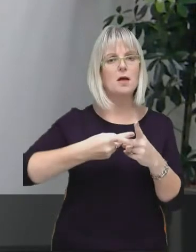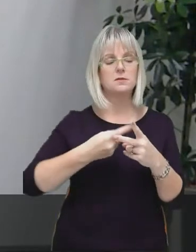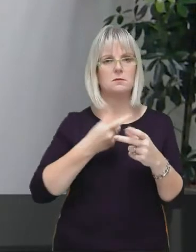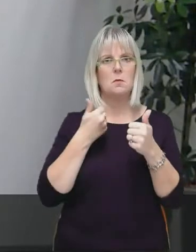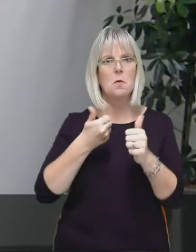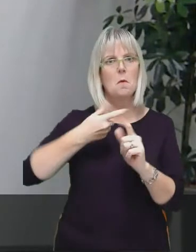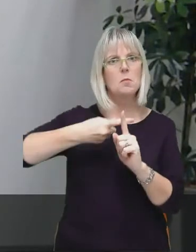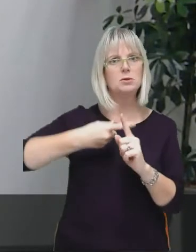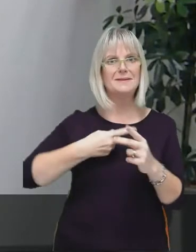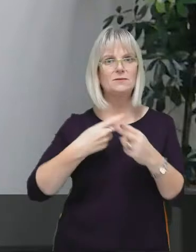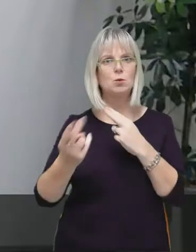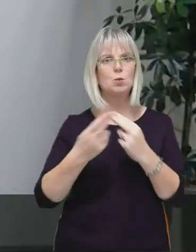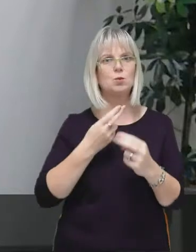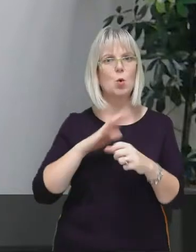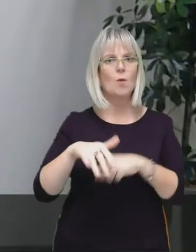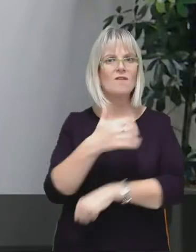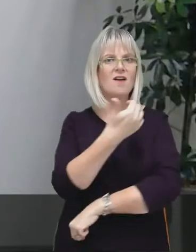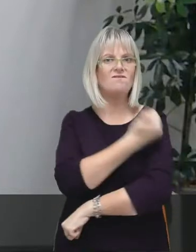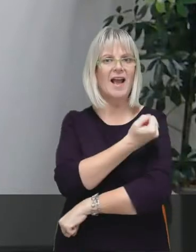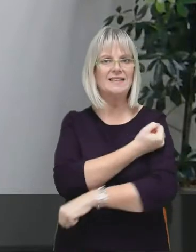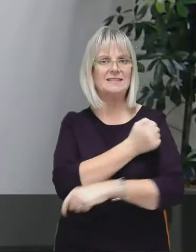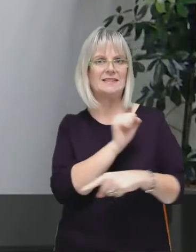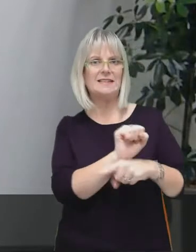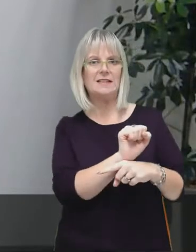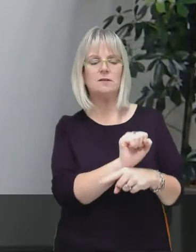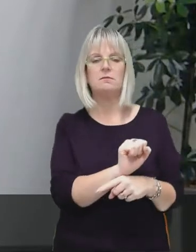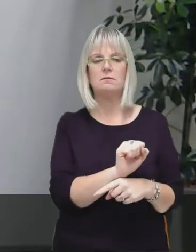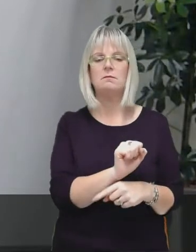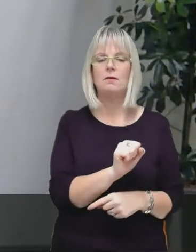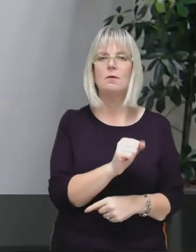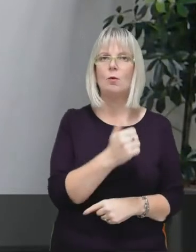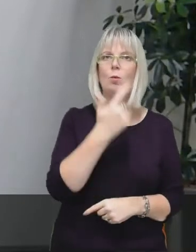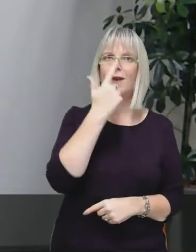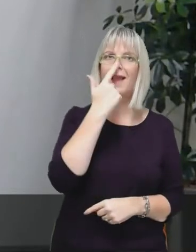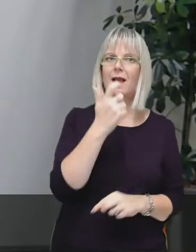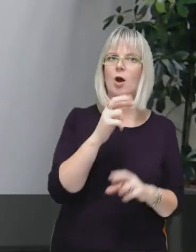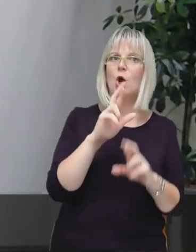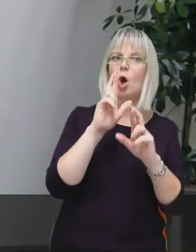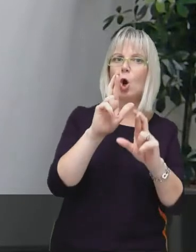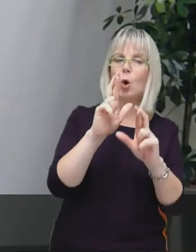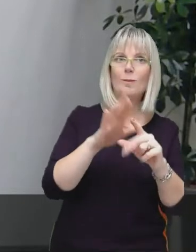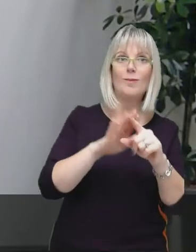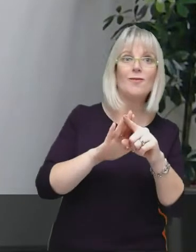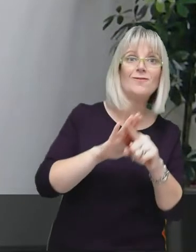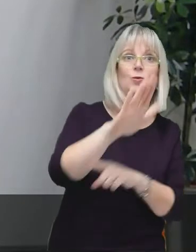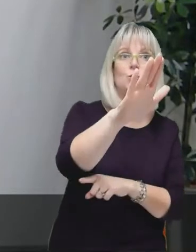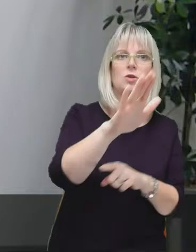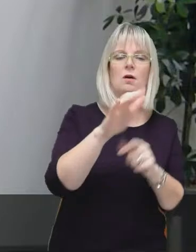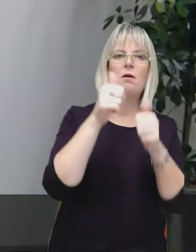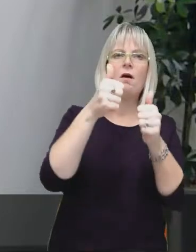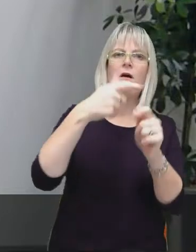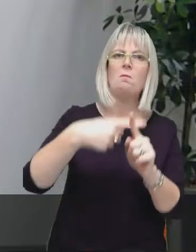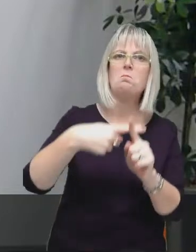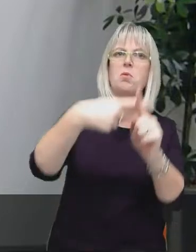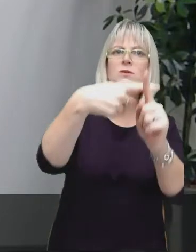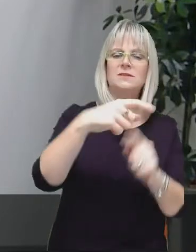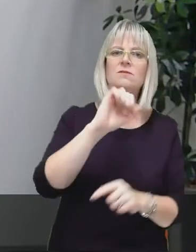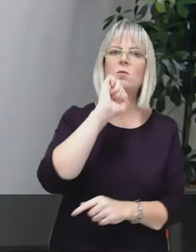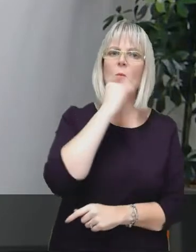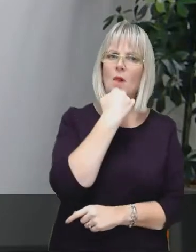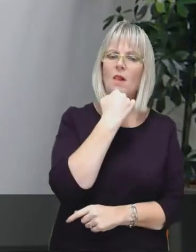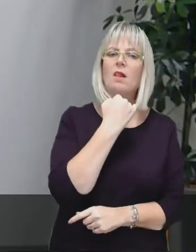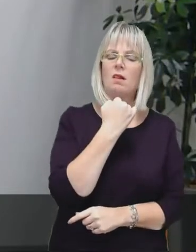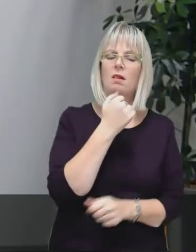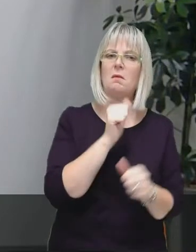of the tunnel. There is reason to hope. And after the darkness of 2020, we can start to look